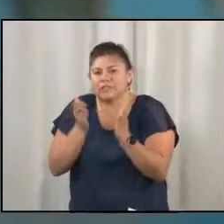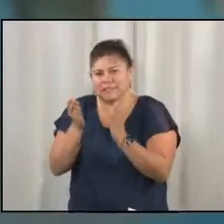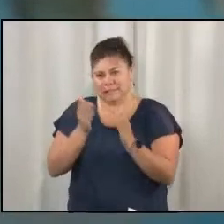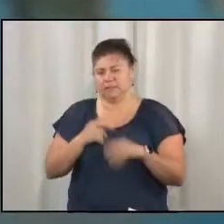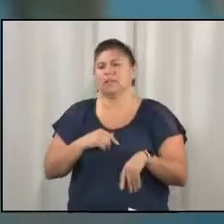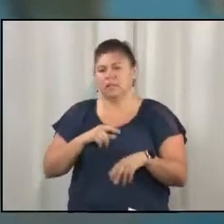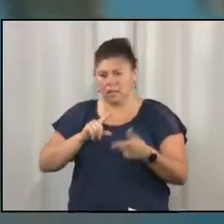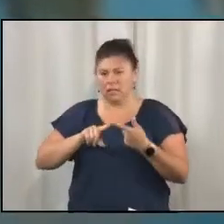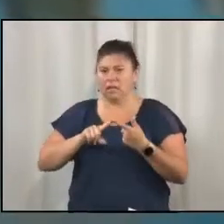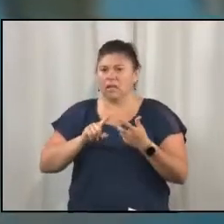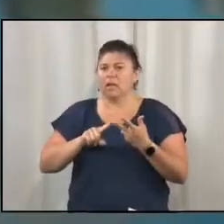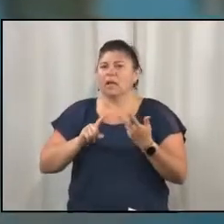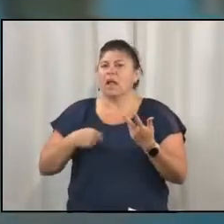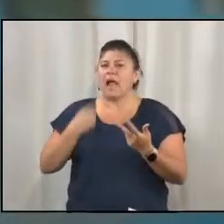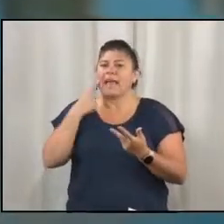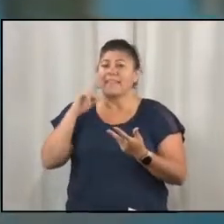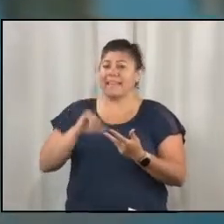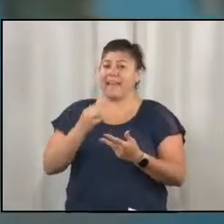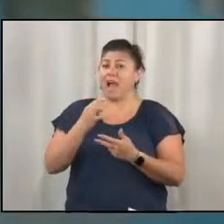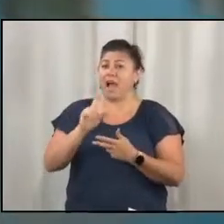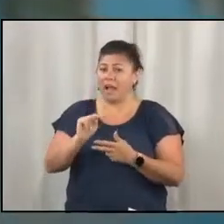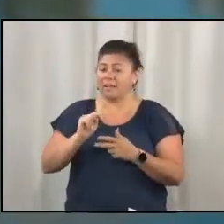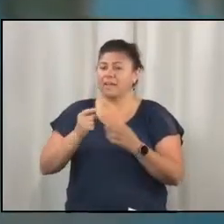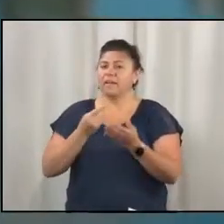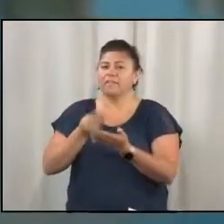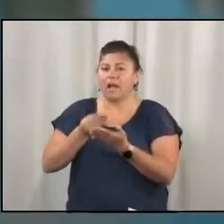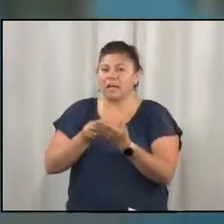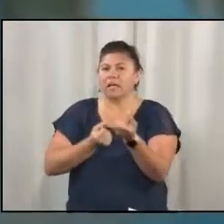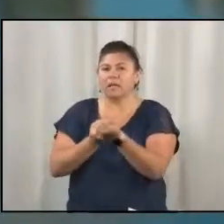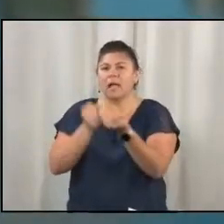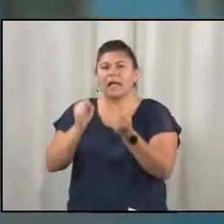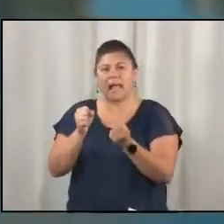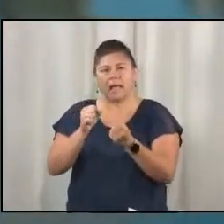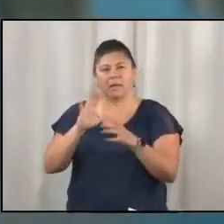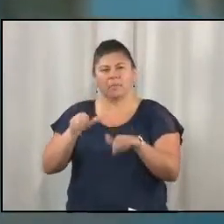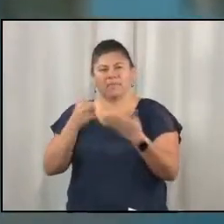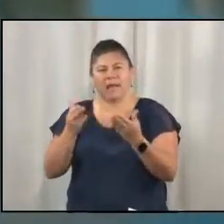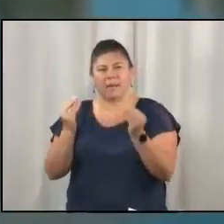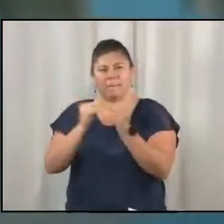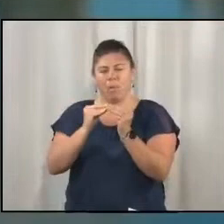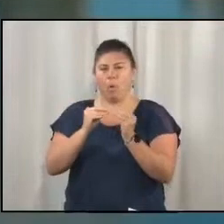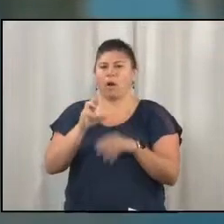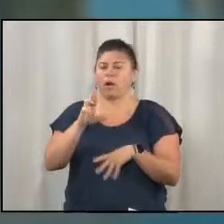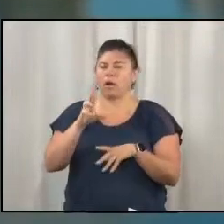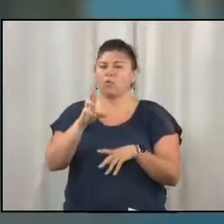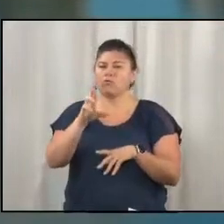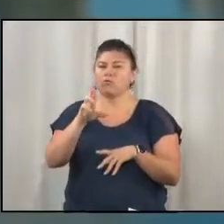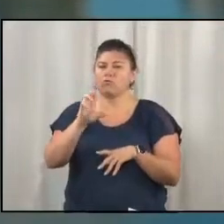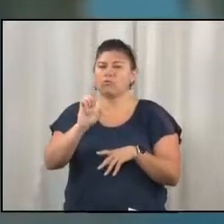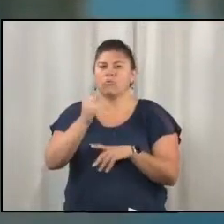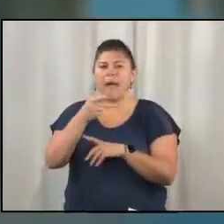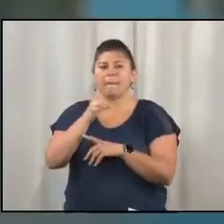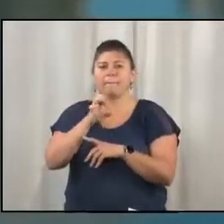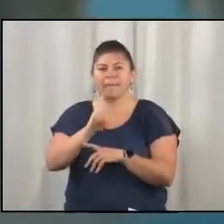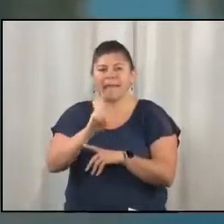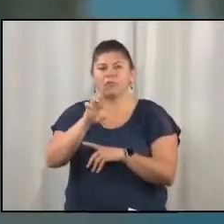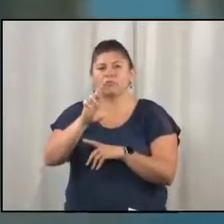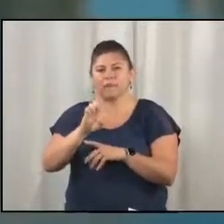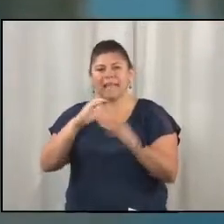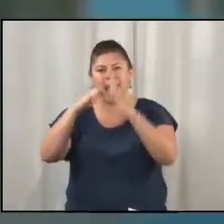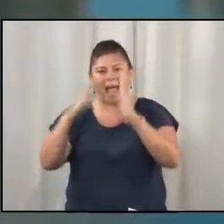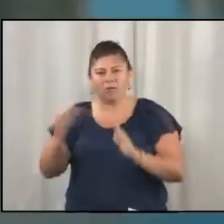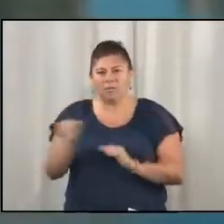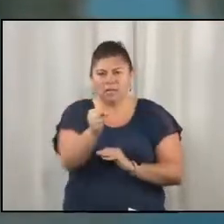our HAP funding will be able to provide a lot more services, outreach, rapid rehousing, which is so essential to get people back in housing